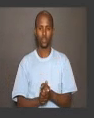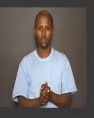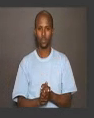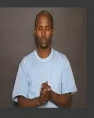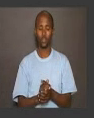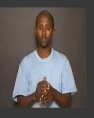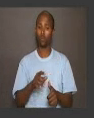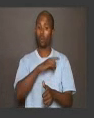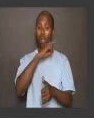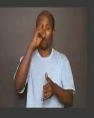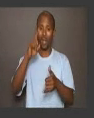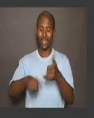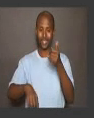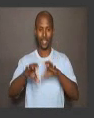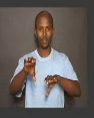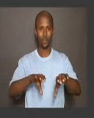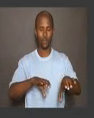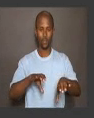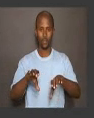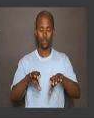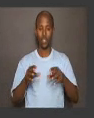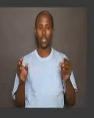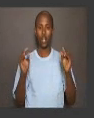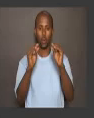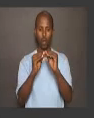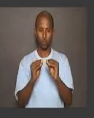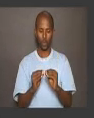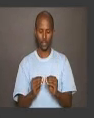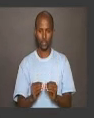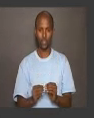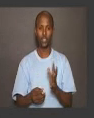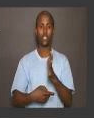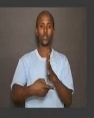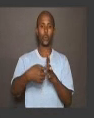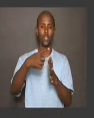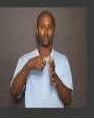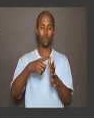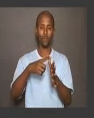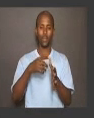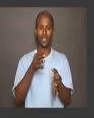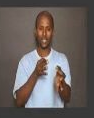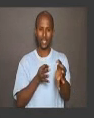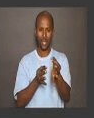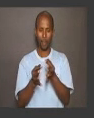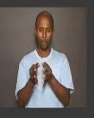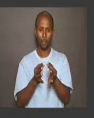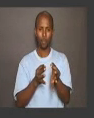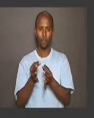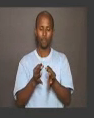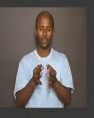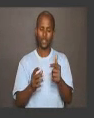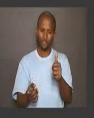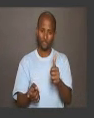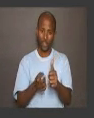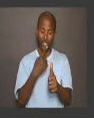For our last activity, calculate the sequence described by the